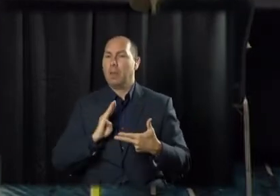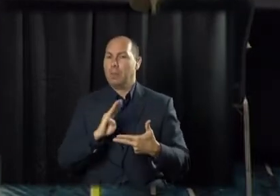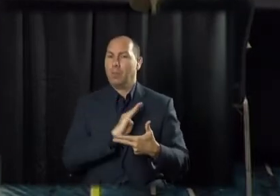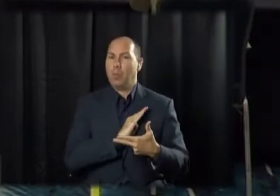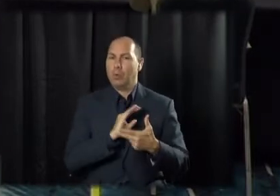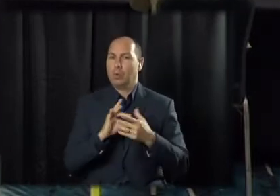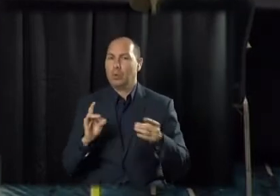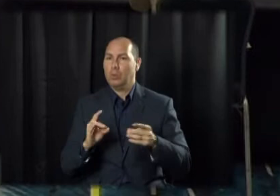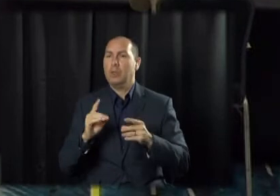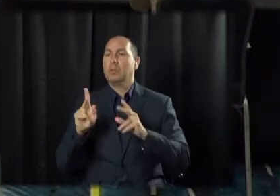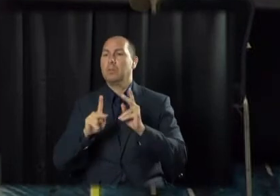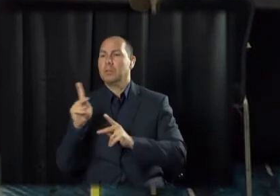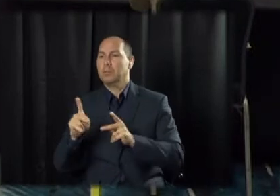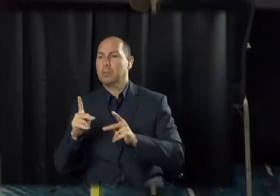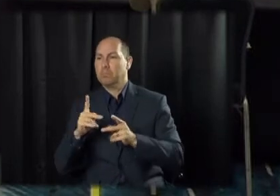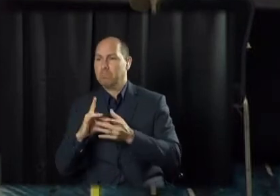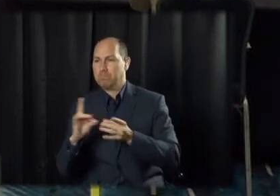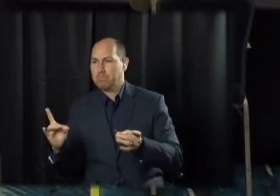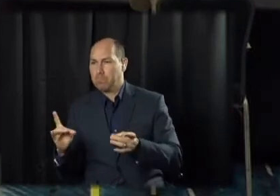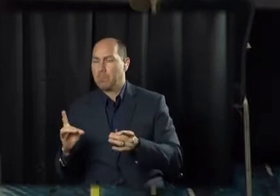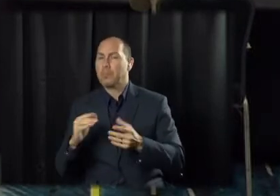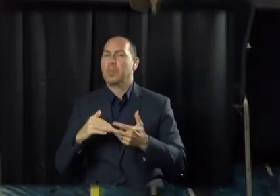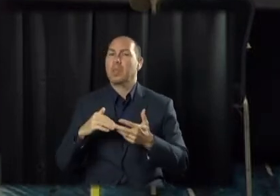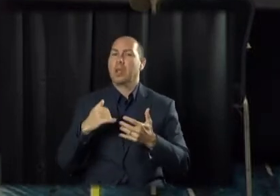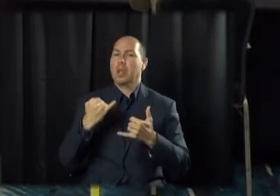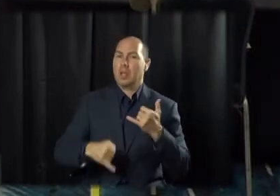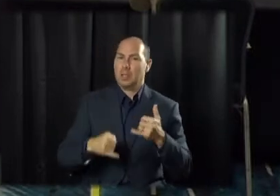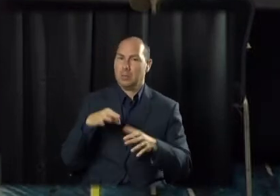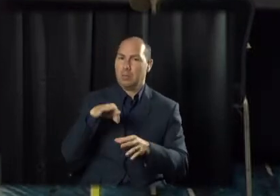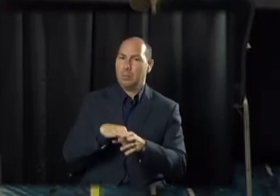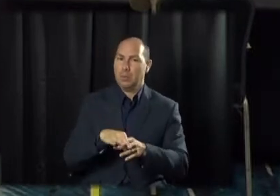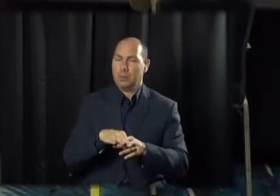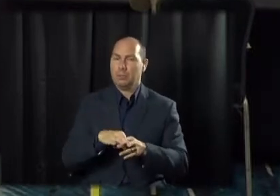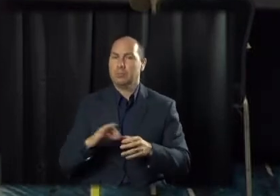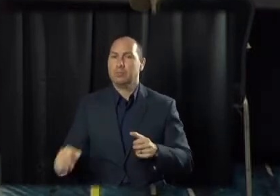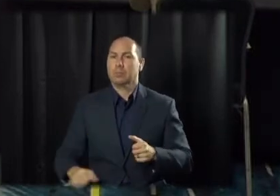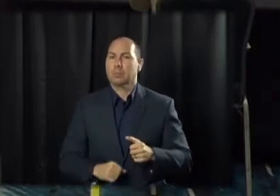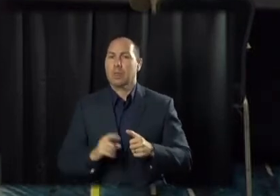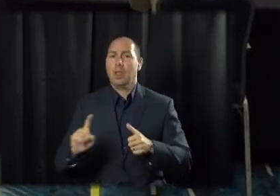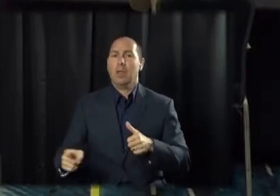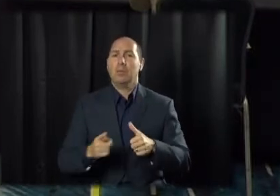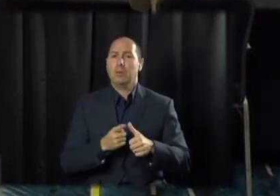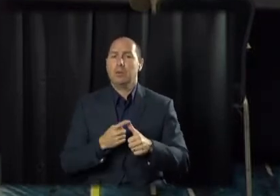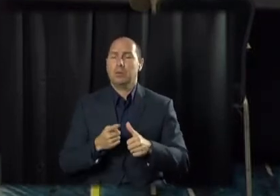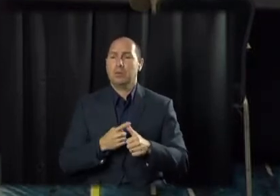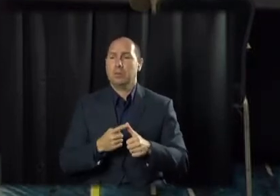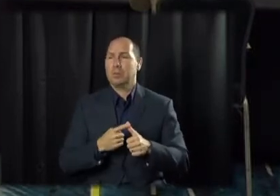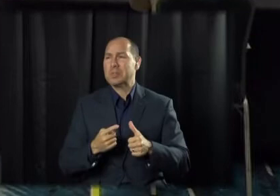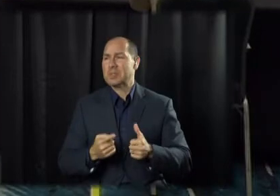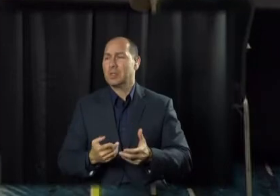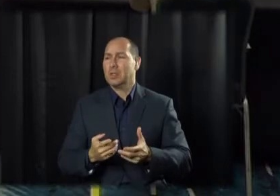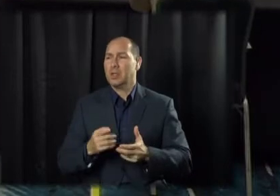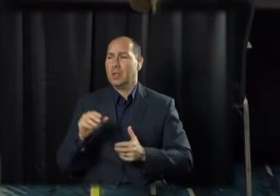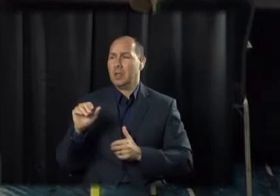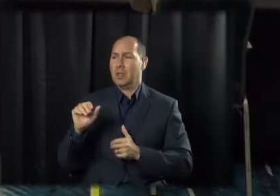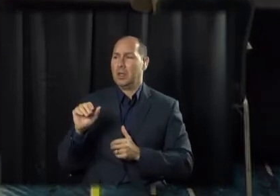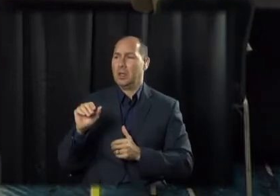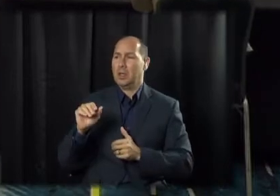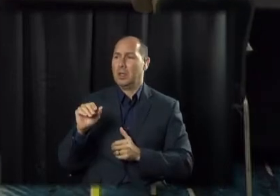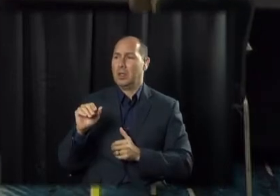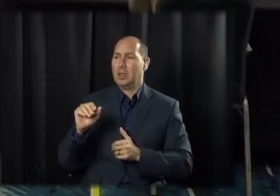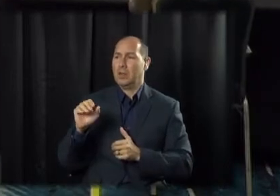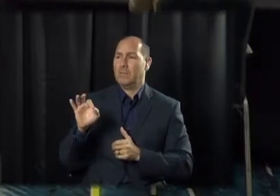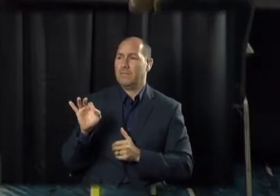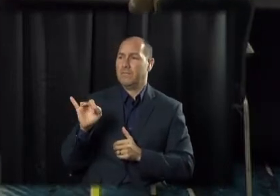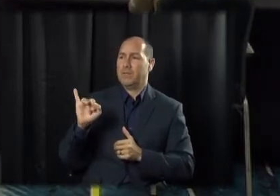have votes. So Prasa fiscal plan, and that will be presented, I believe, by Alejandro Figueroa.